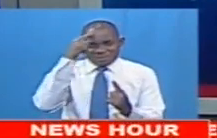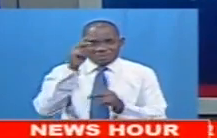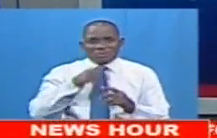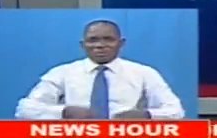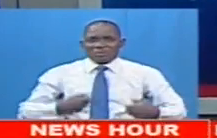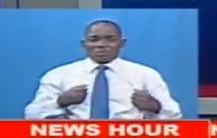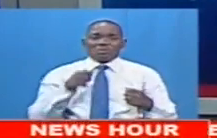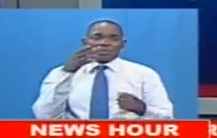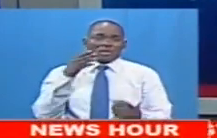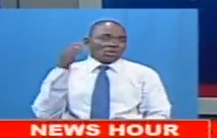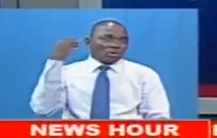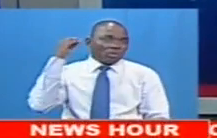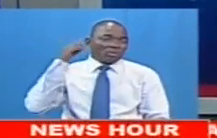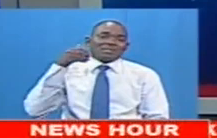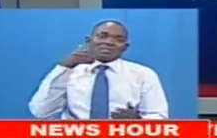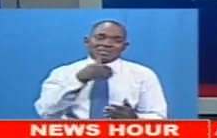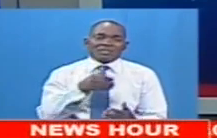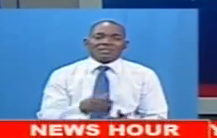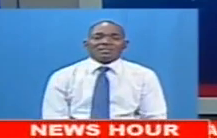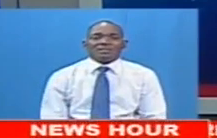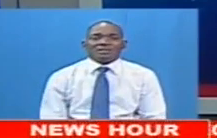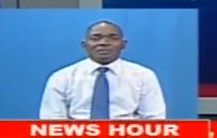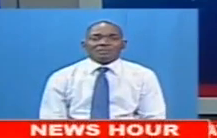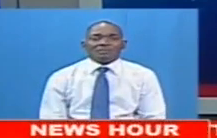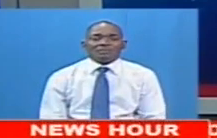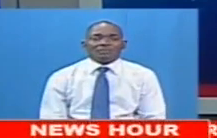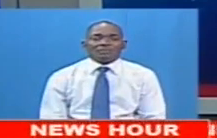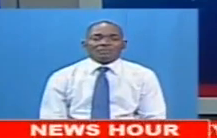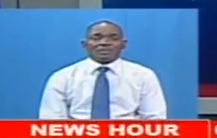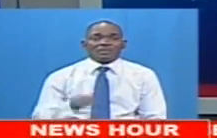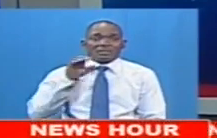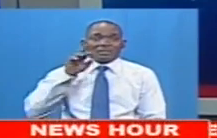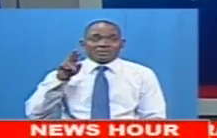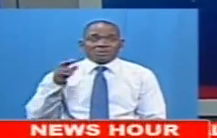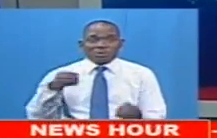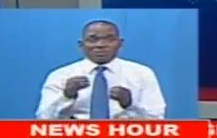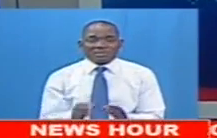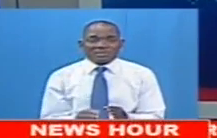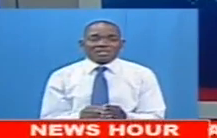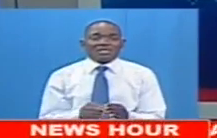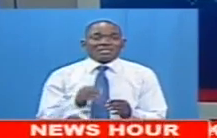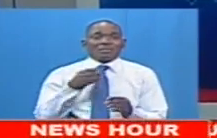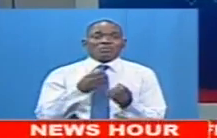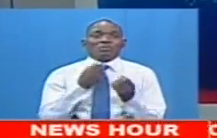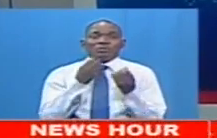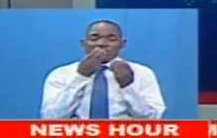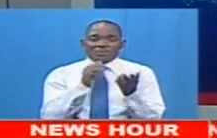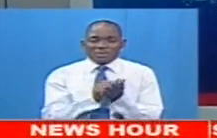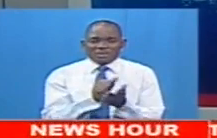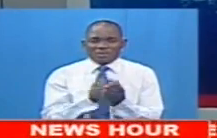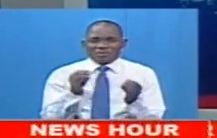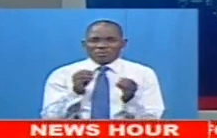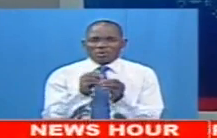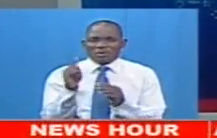in Denkyira Obuasi in the central region, have begun. Our central regional correspondent told us earlier today that over